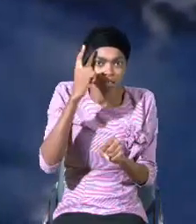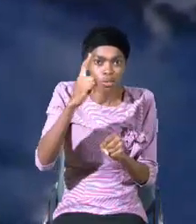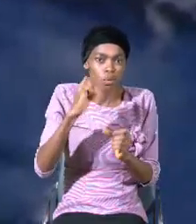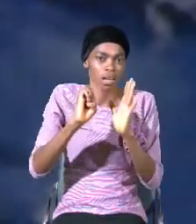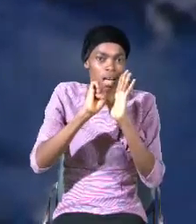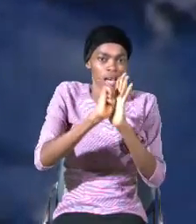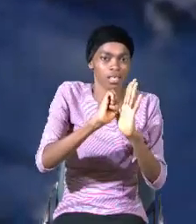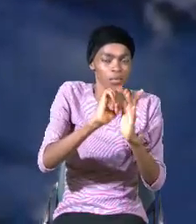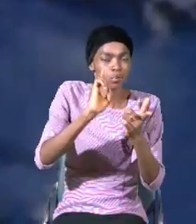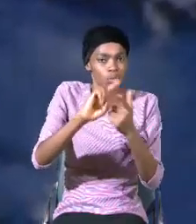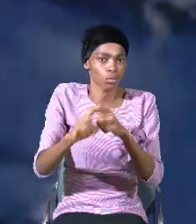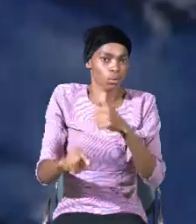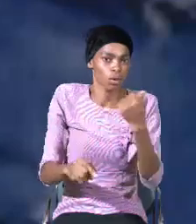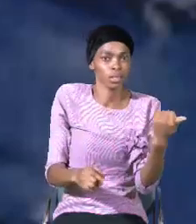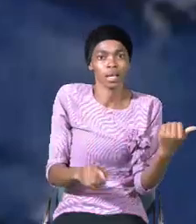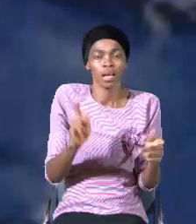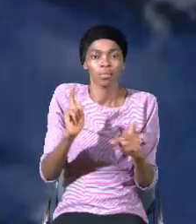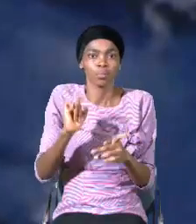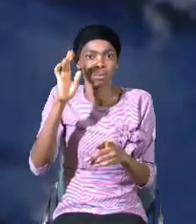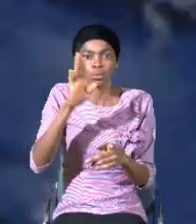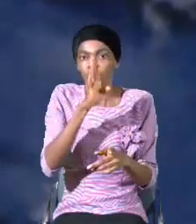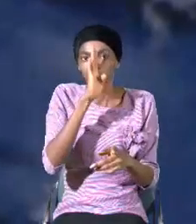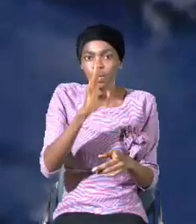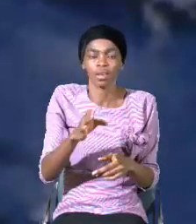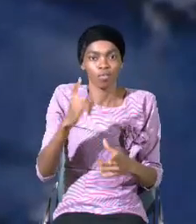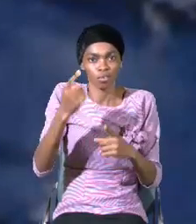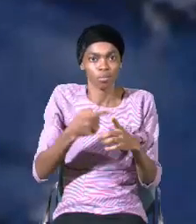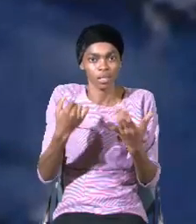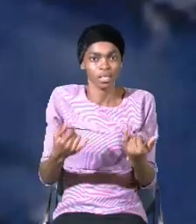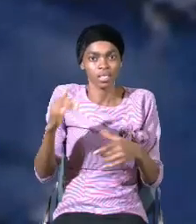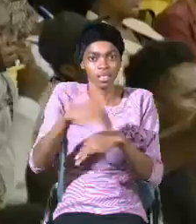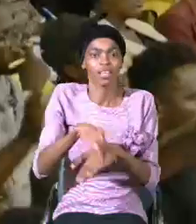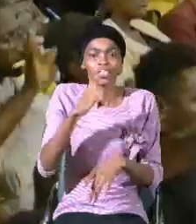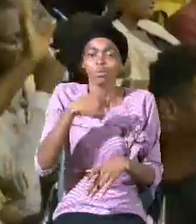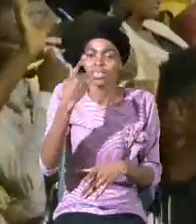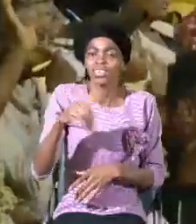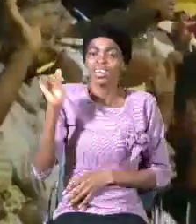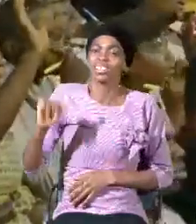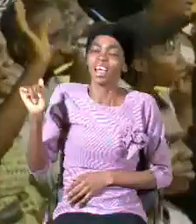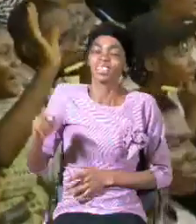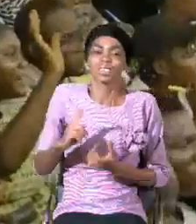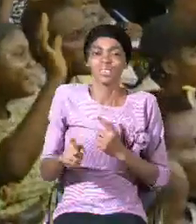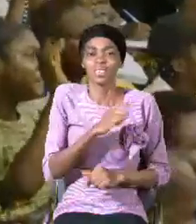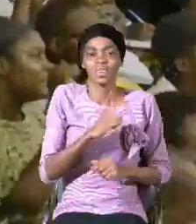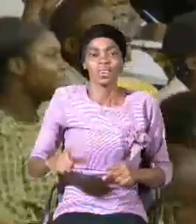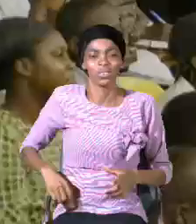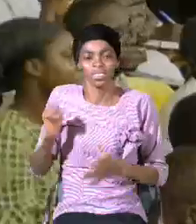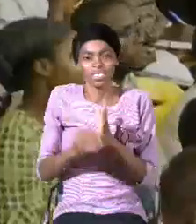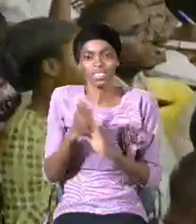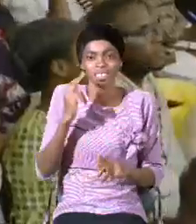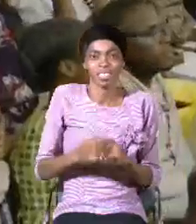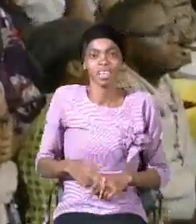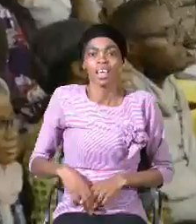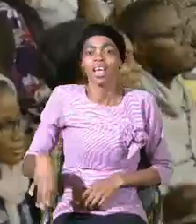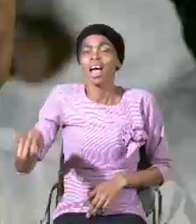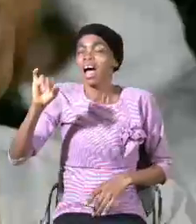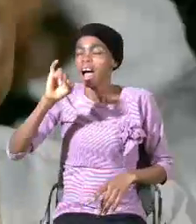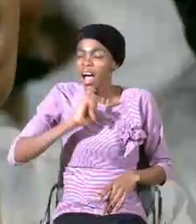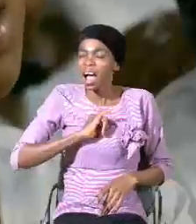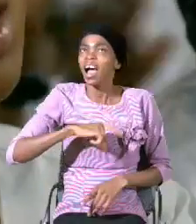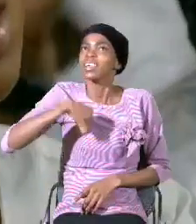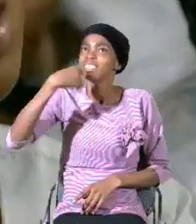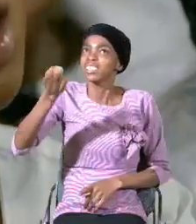you're going to be from tonight, you'll say yes to God. I say yes to God.